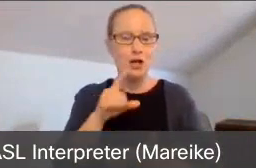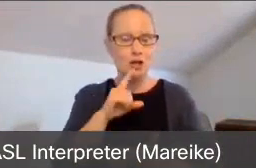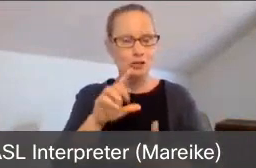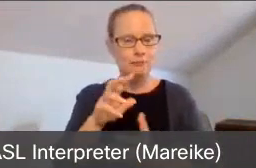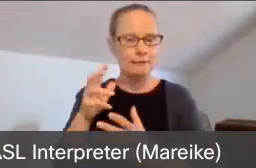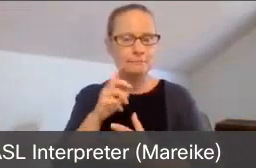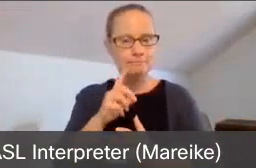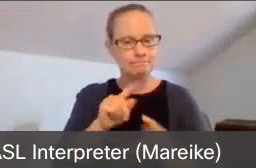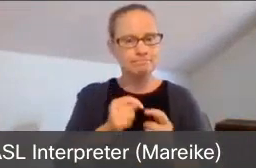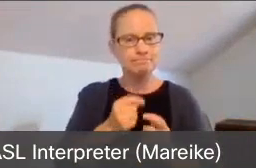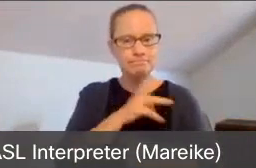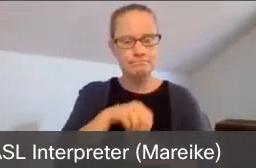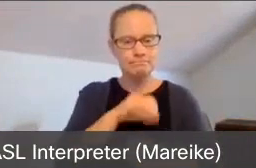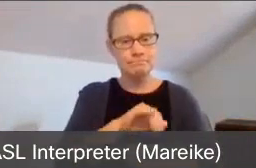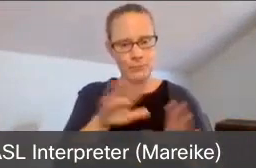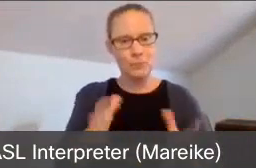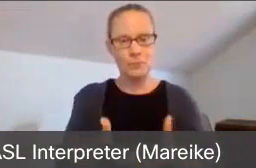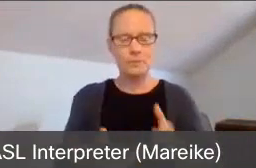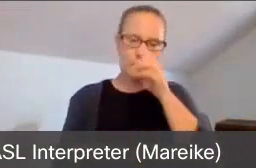is fantastic.